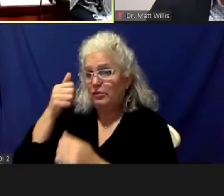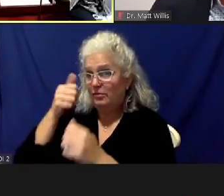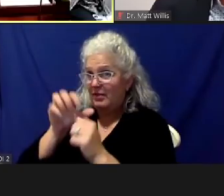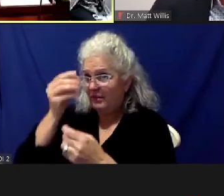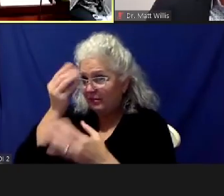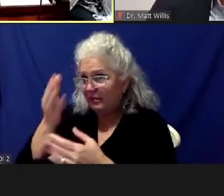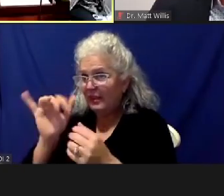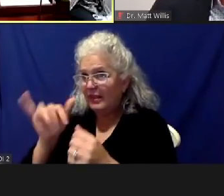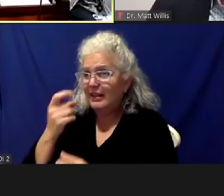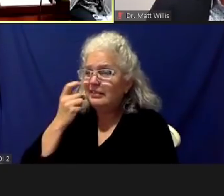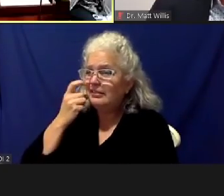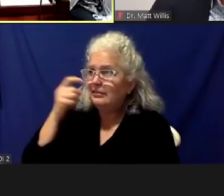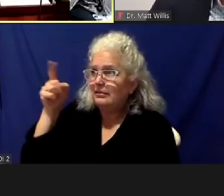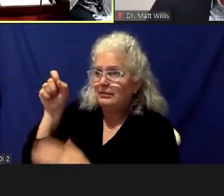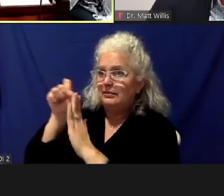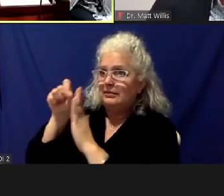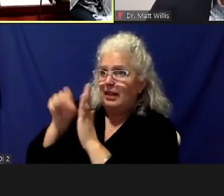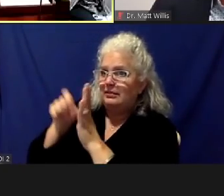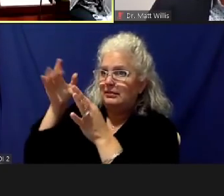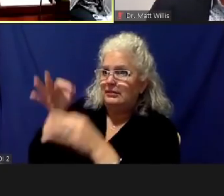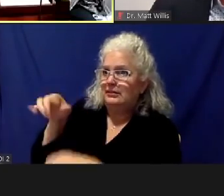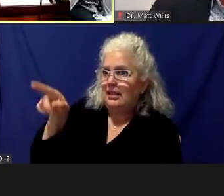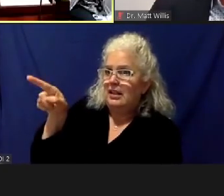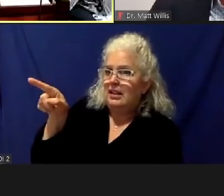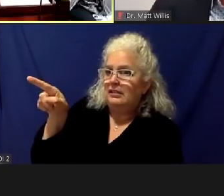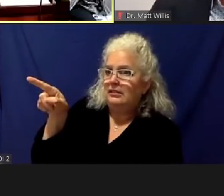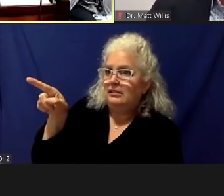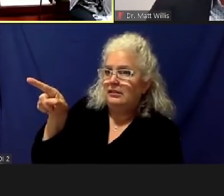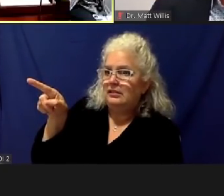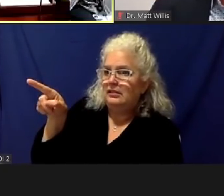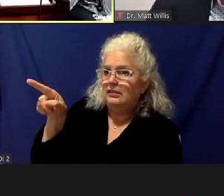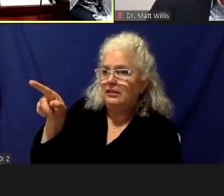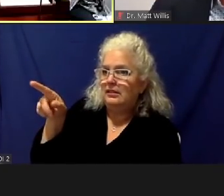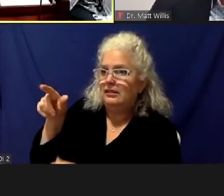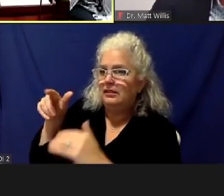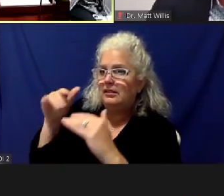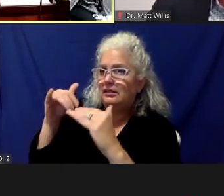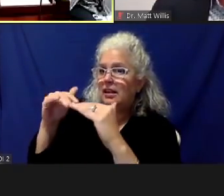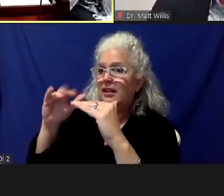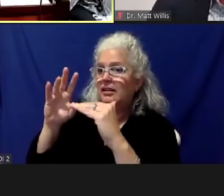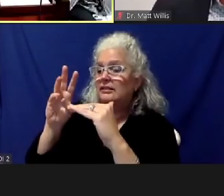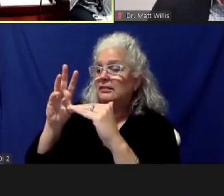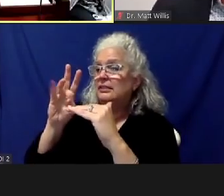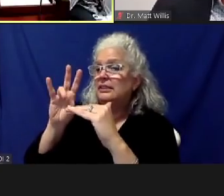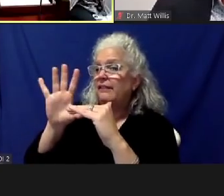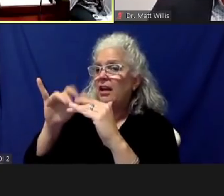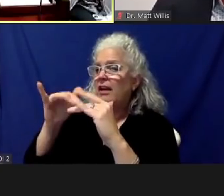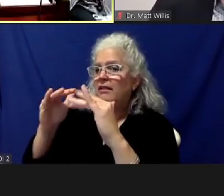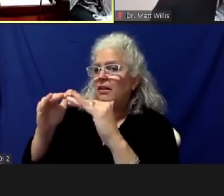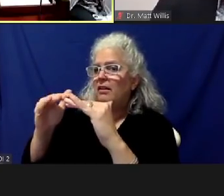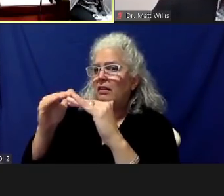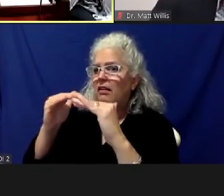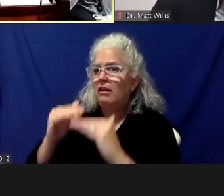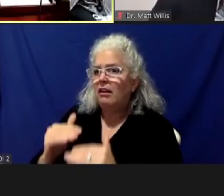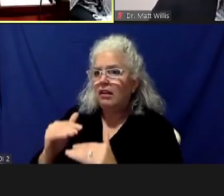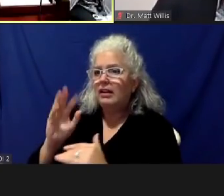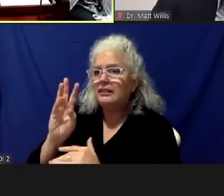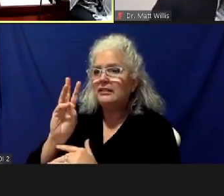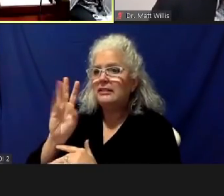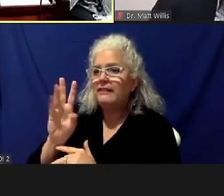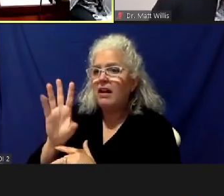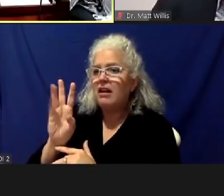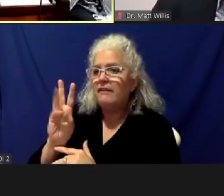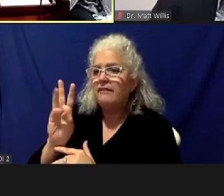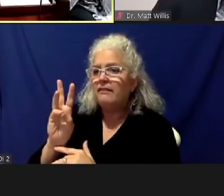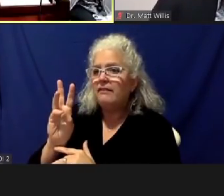which our hearts totally agreed with, but our phone lines couldn't quite grapple with. There was a large bolus of folks that were able to